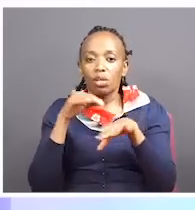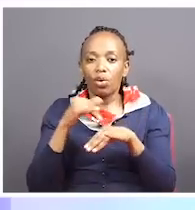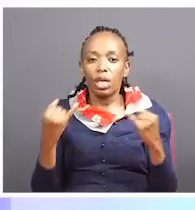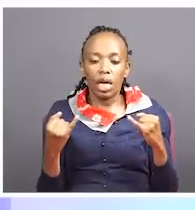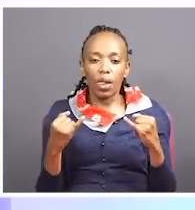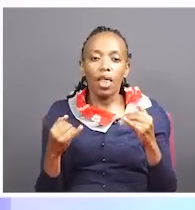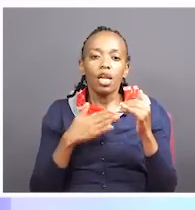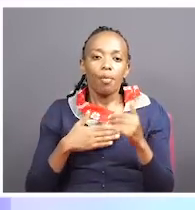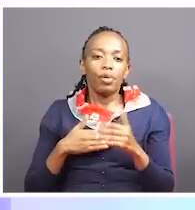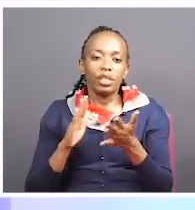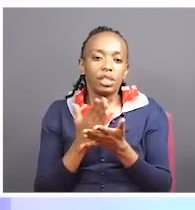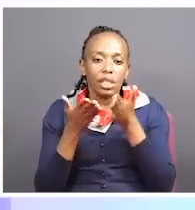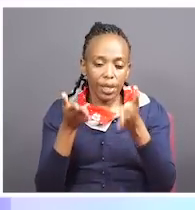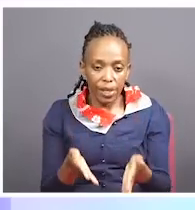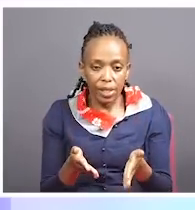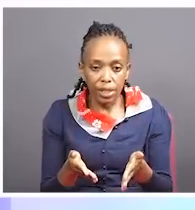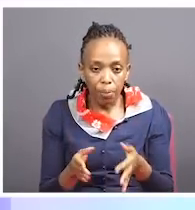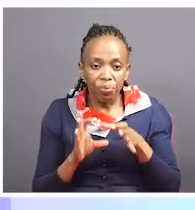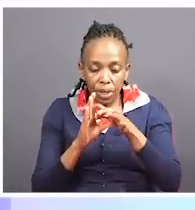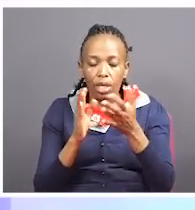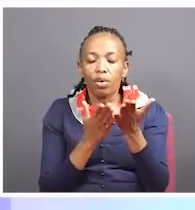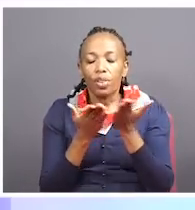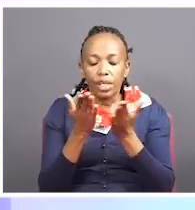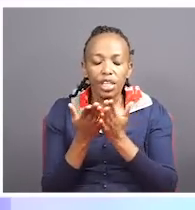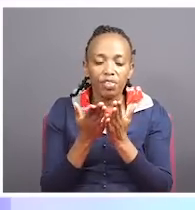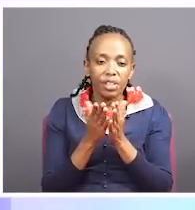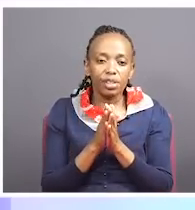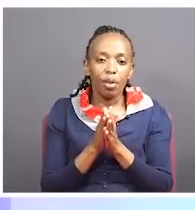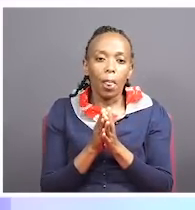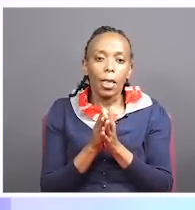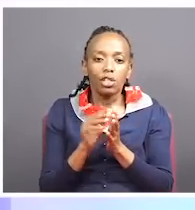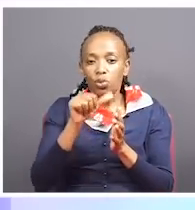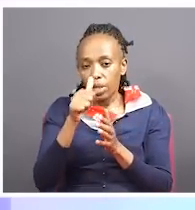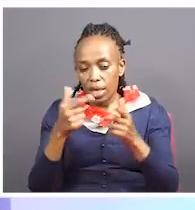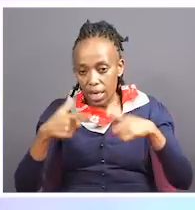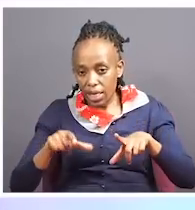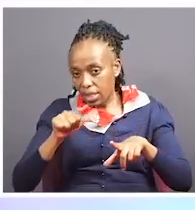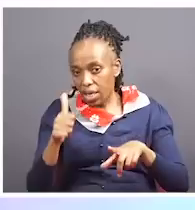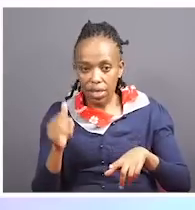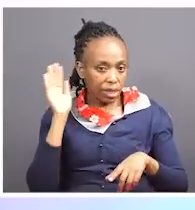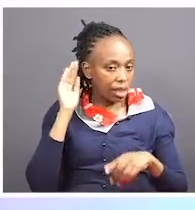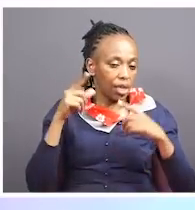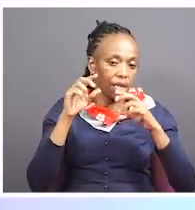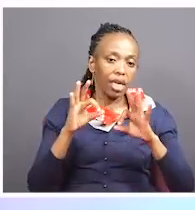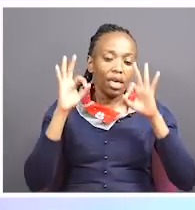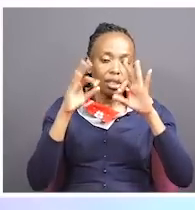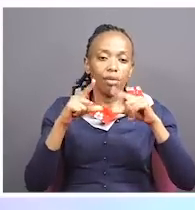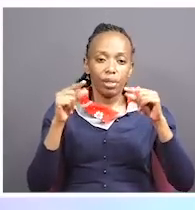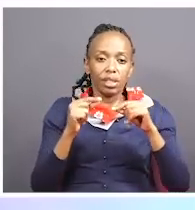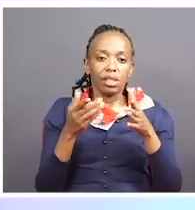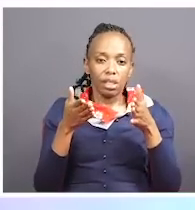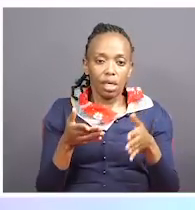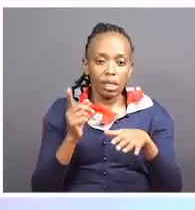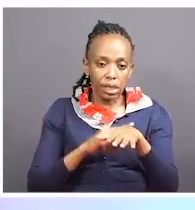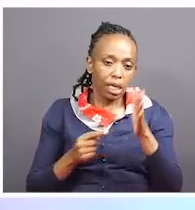us online, please share this link of the service as widely as possible to let others hear the excellent message that we received